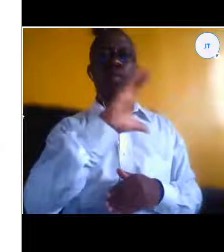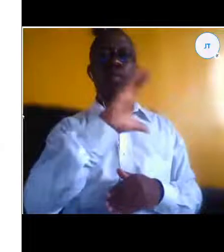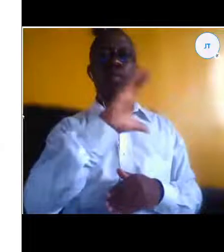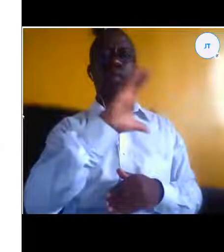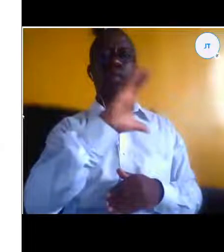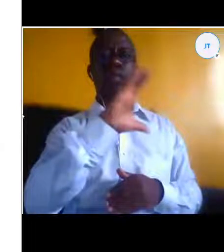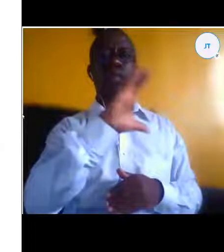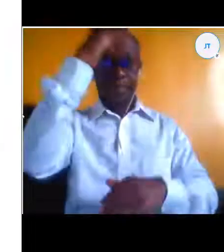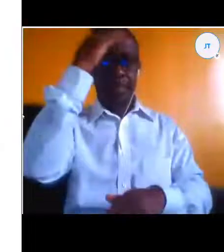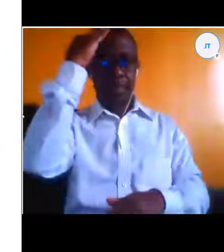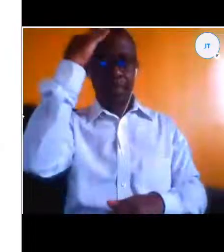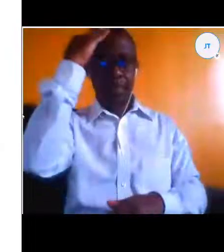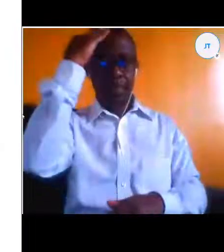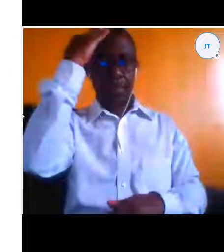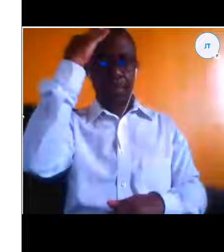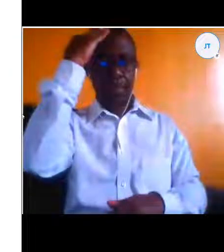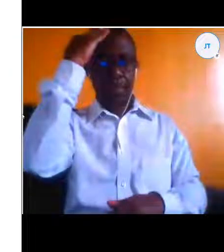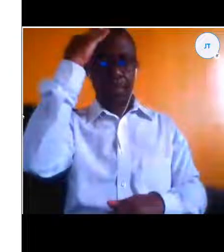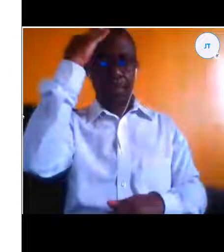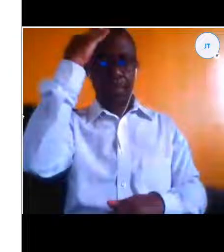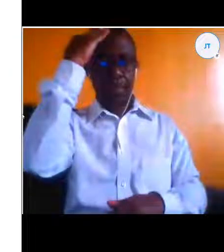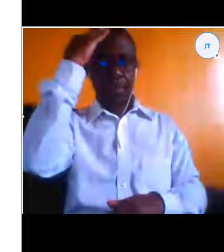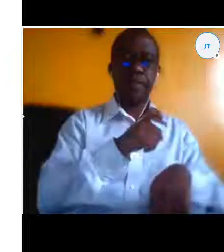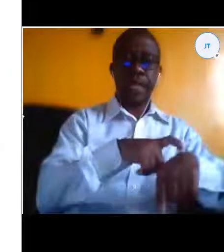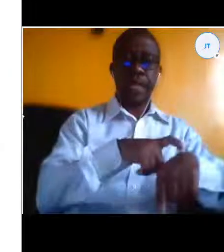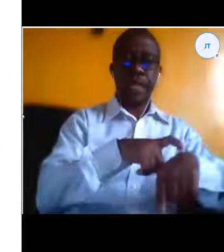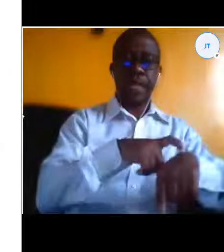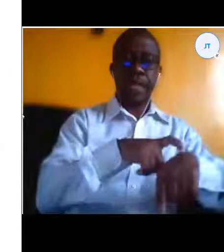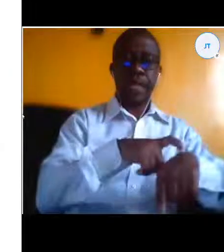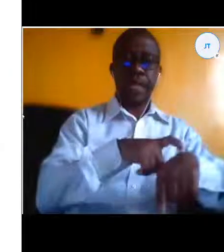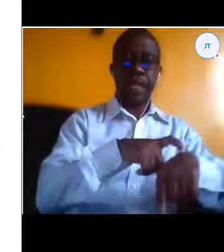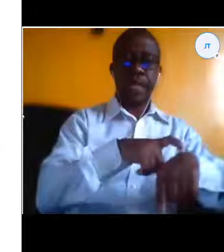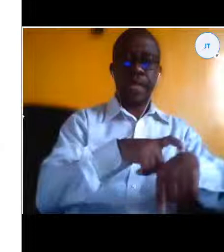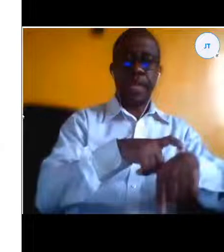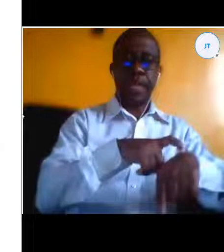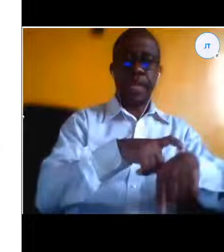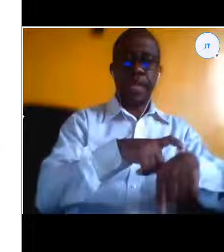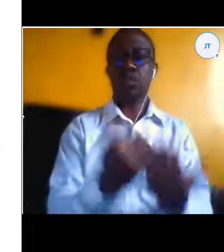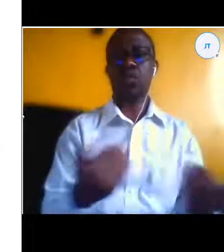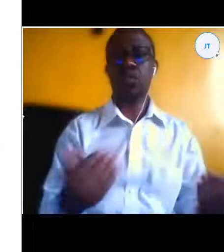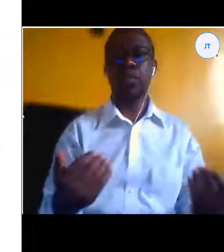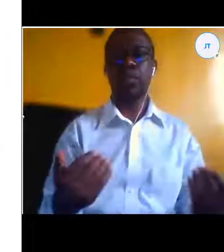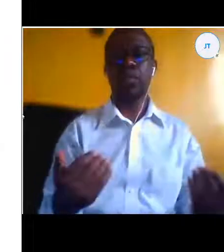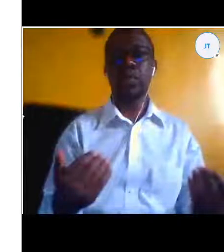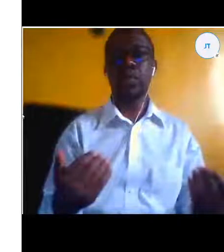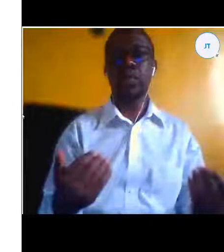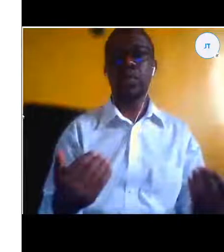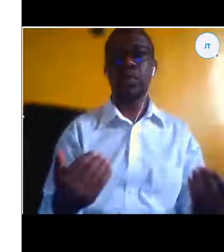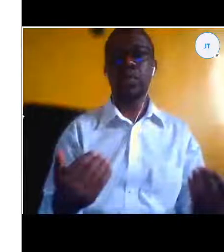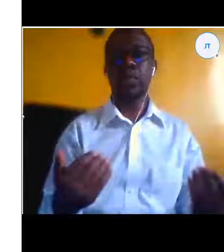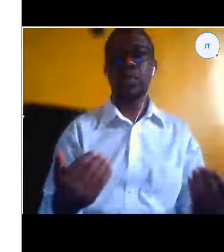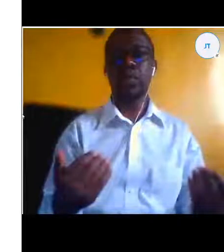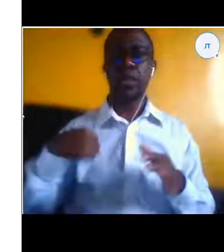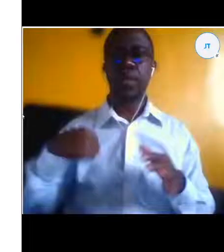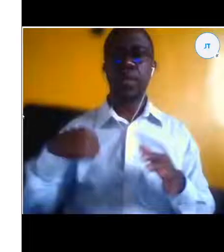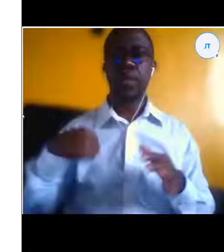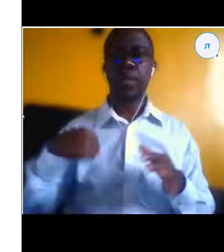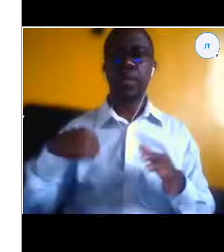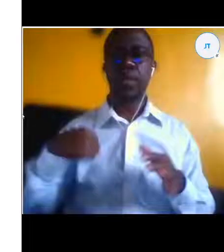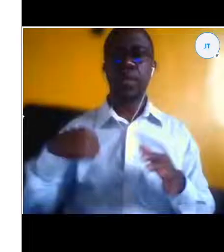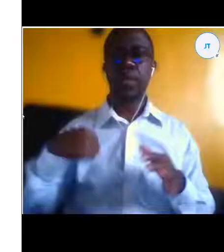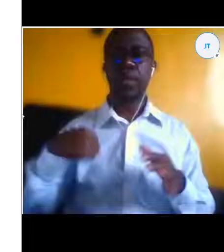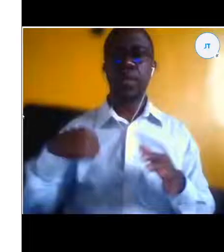speak issues of children. And collectively, we need to build the CSO Forum and make sure